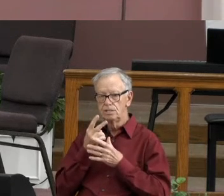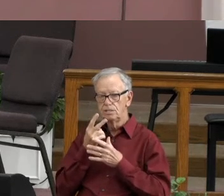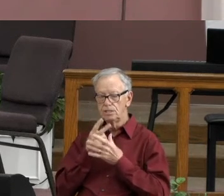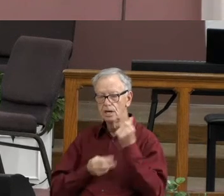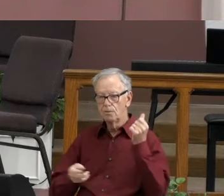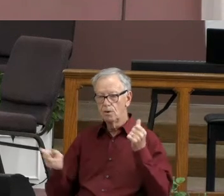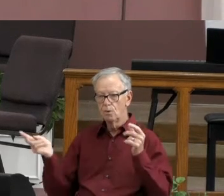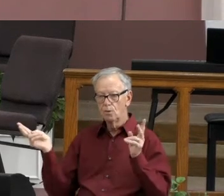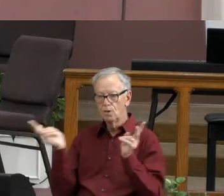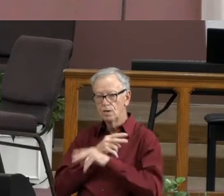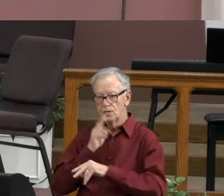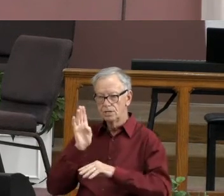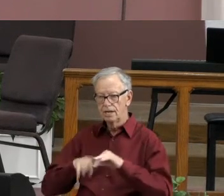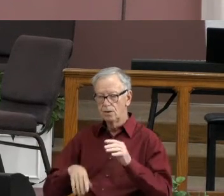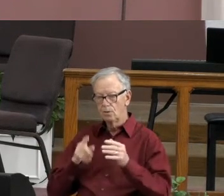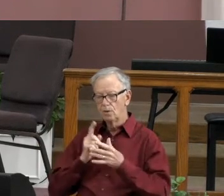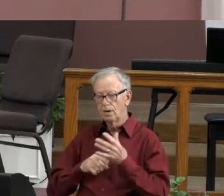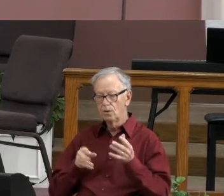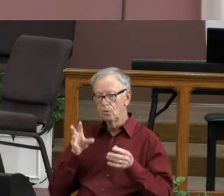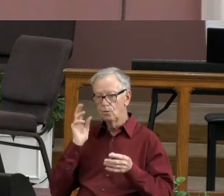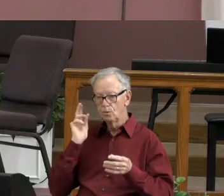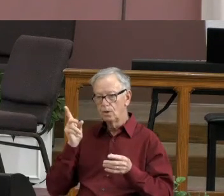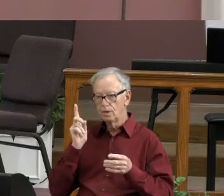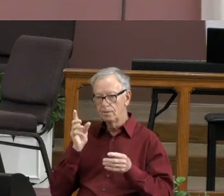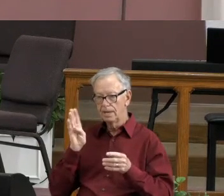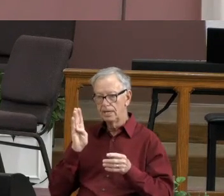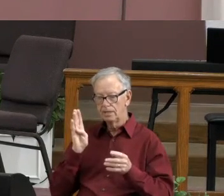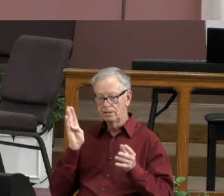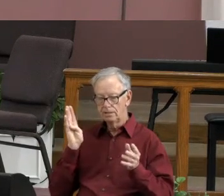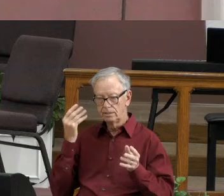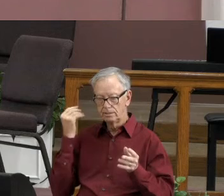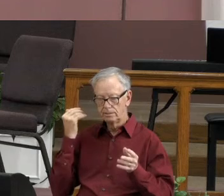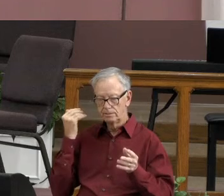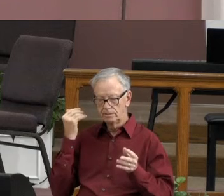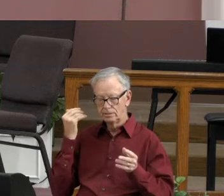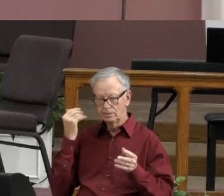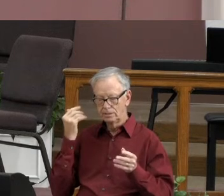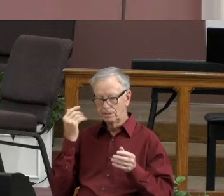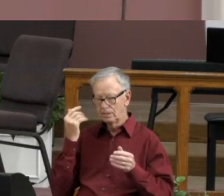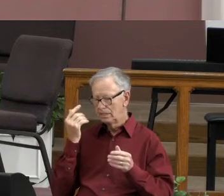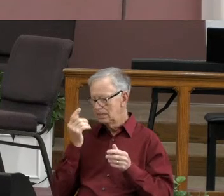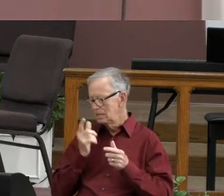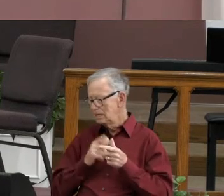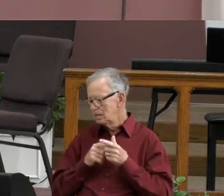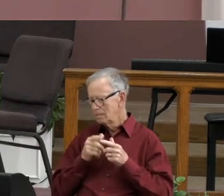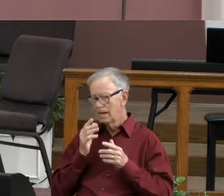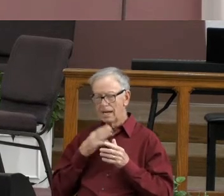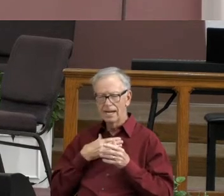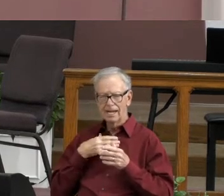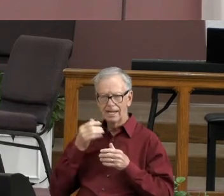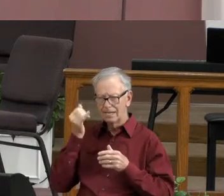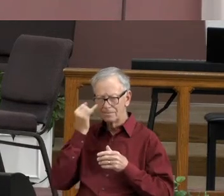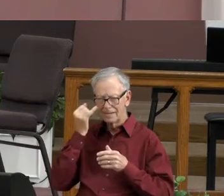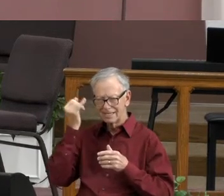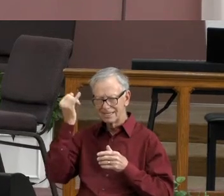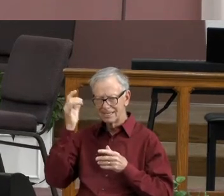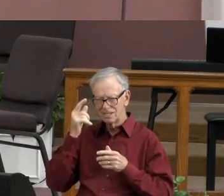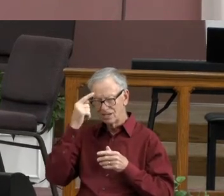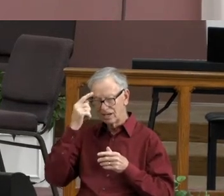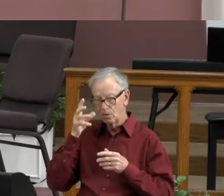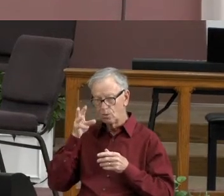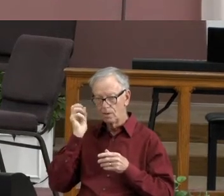than what it would have been. Even in my imagination, it's worse than what my imagination thought it would